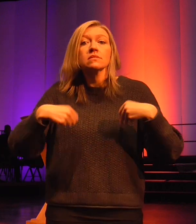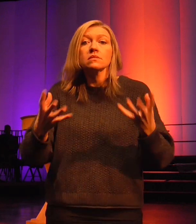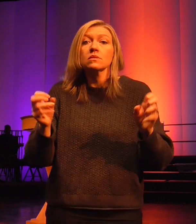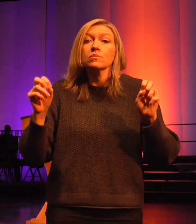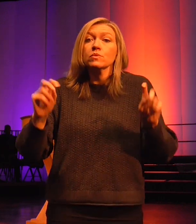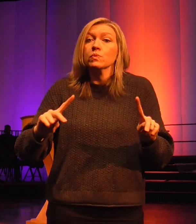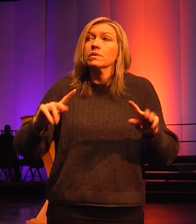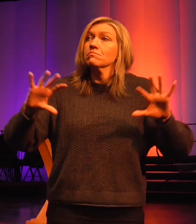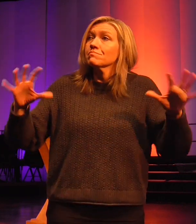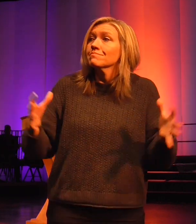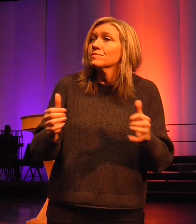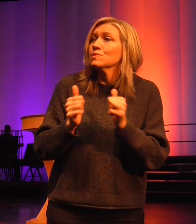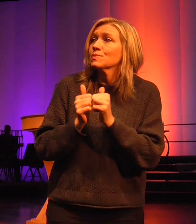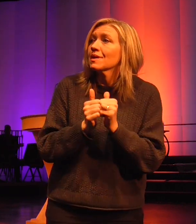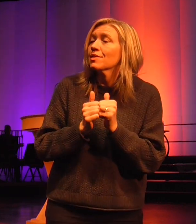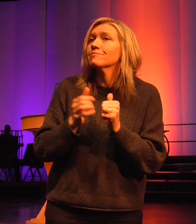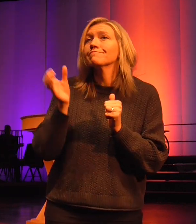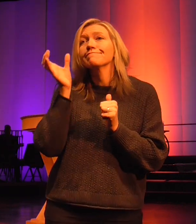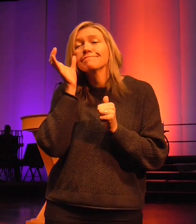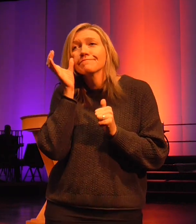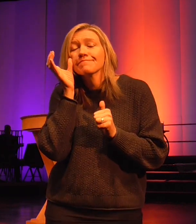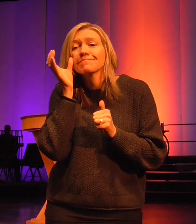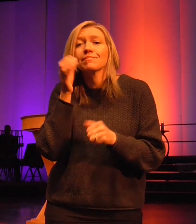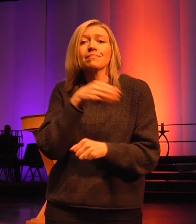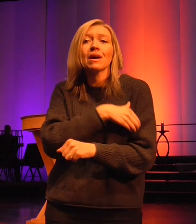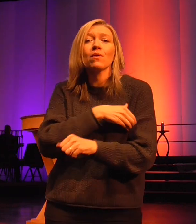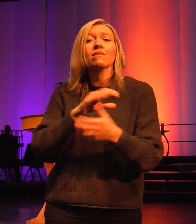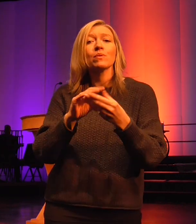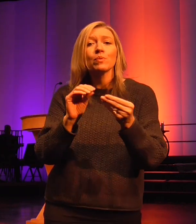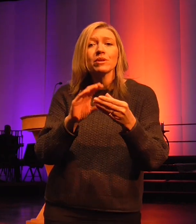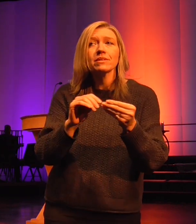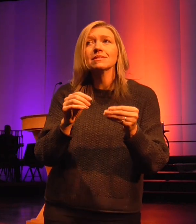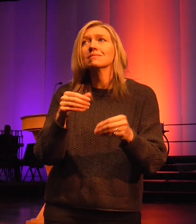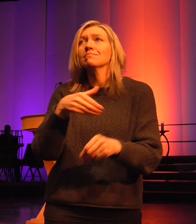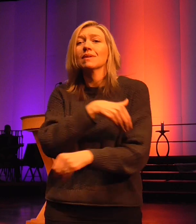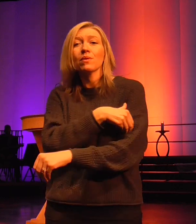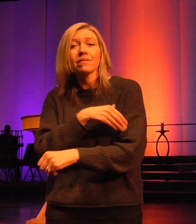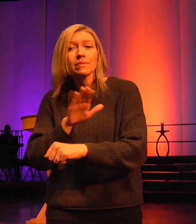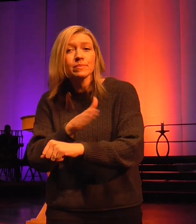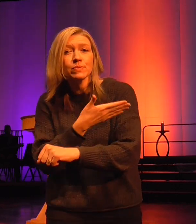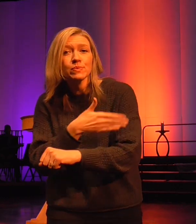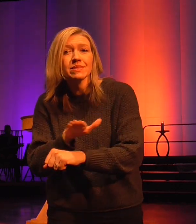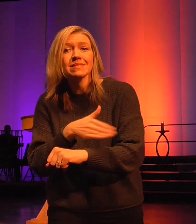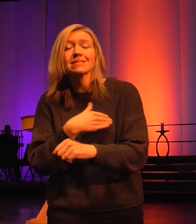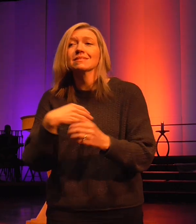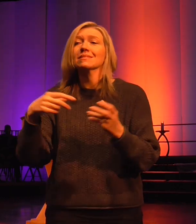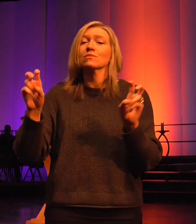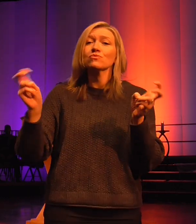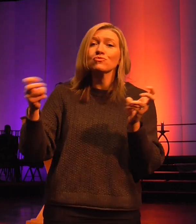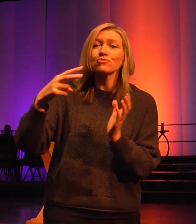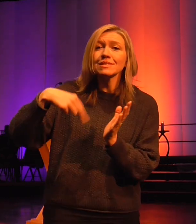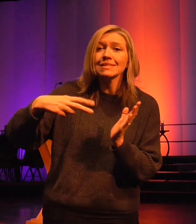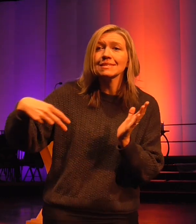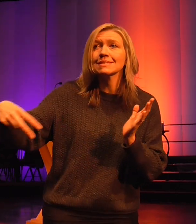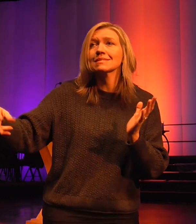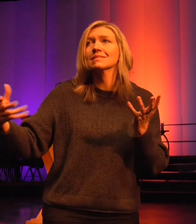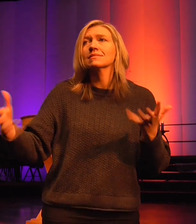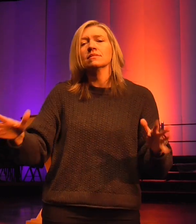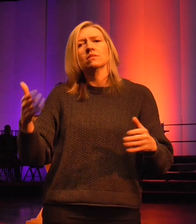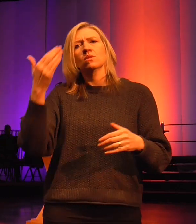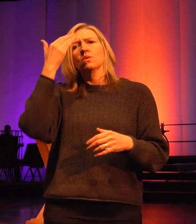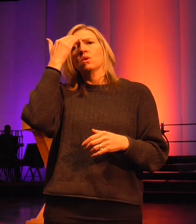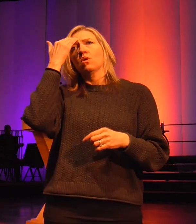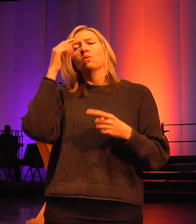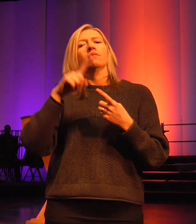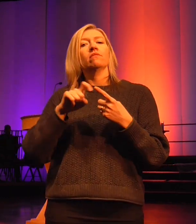get together and hear powerful words and powerful music and great readings and know that all of this comes from